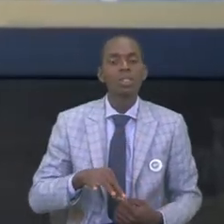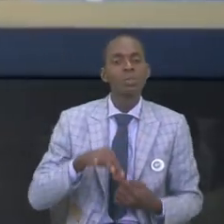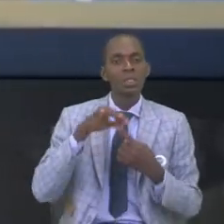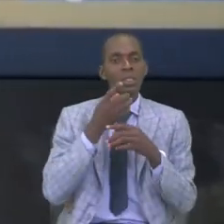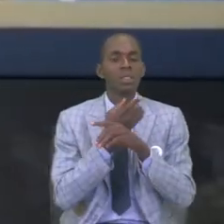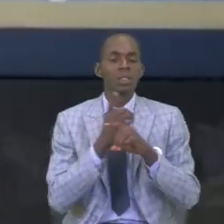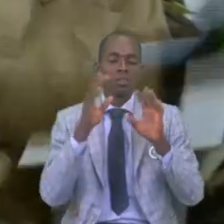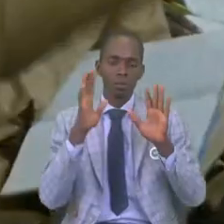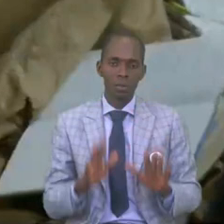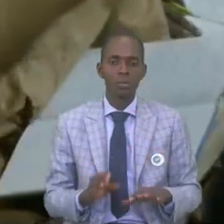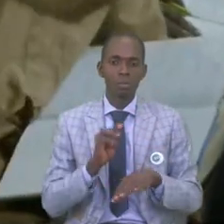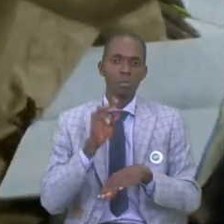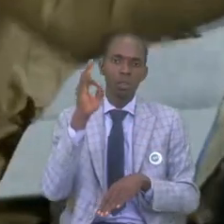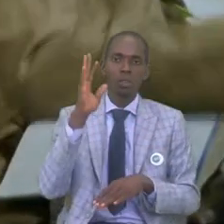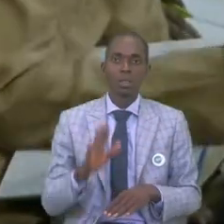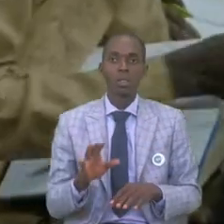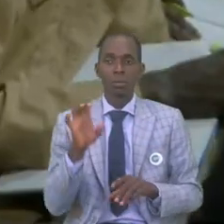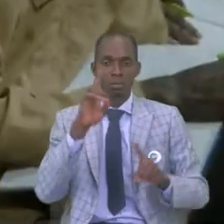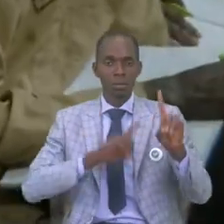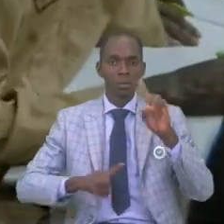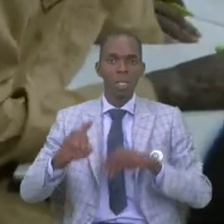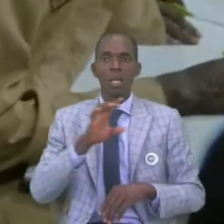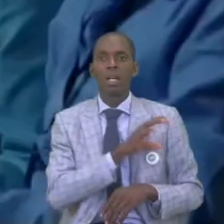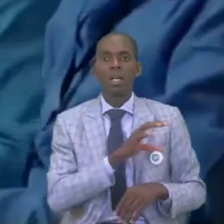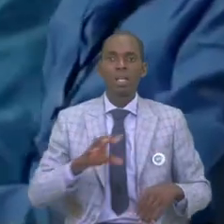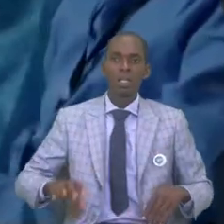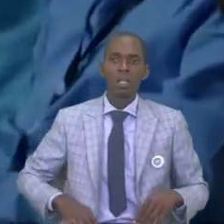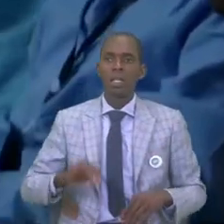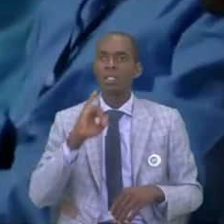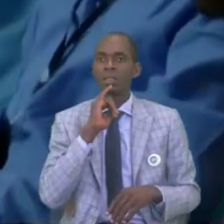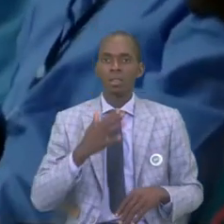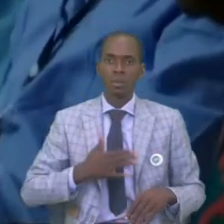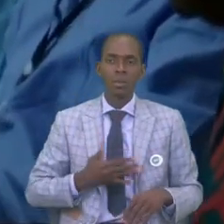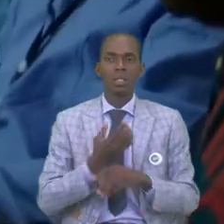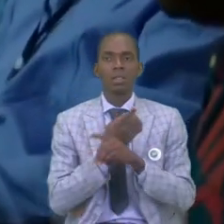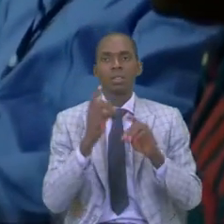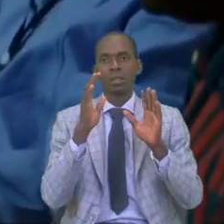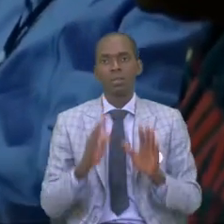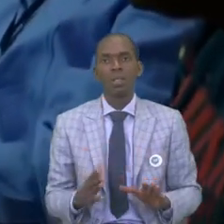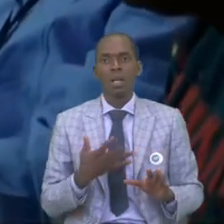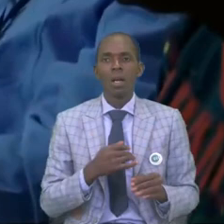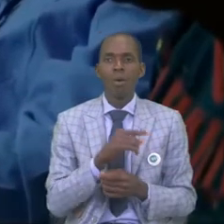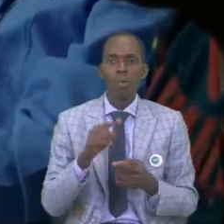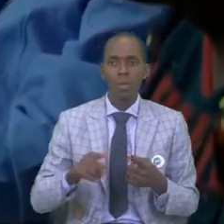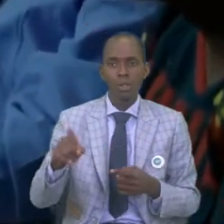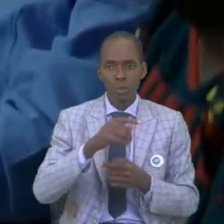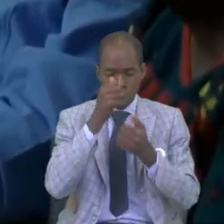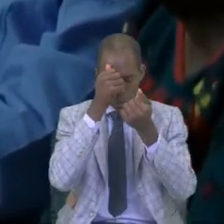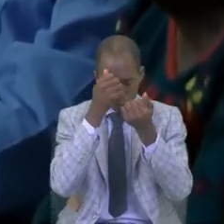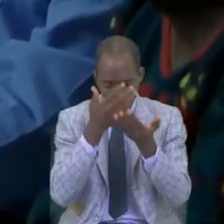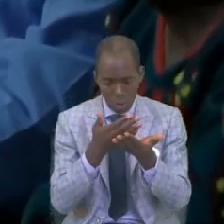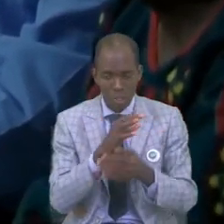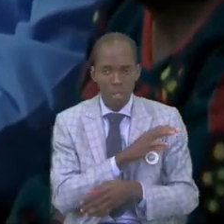is my deliverer. Christ is my deliverer. And when you make Christ like